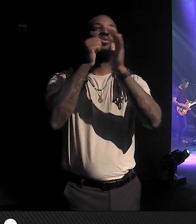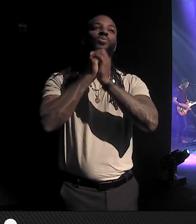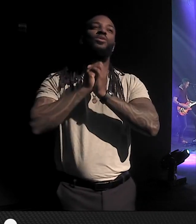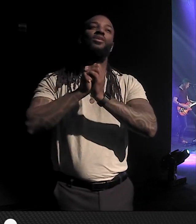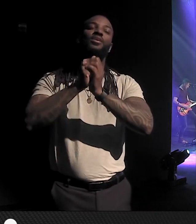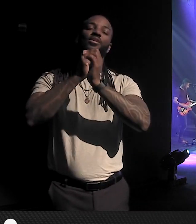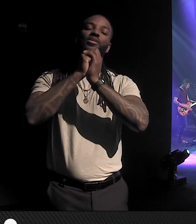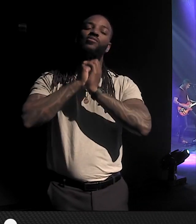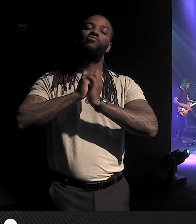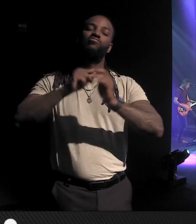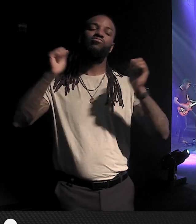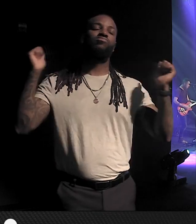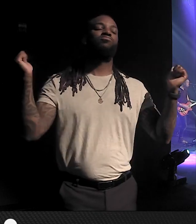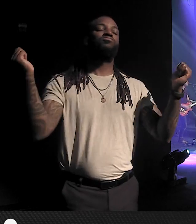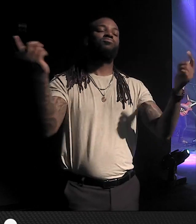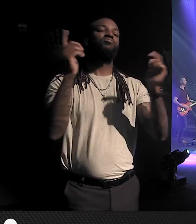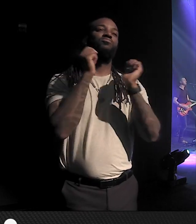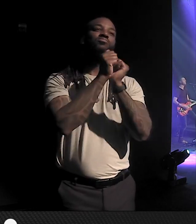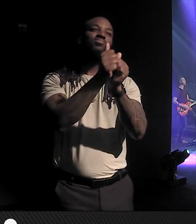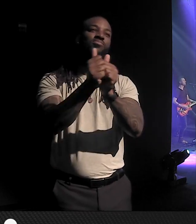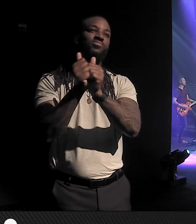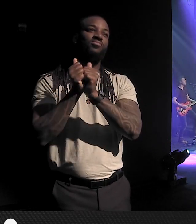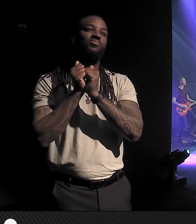worship with one voice